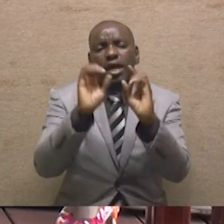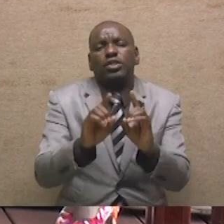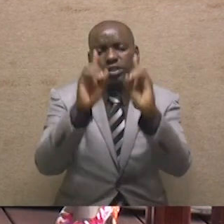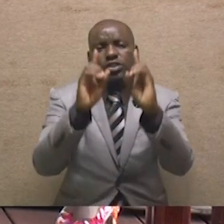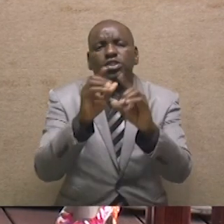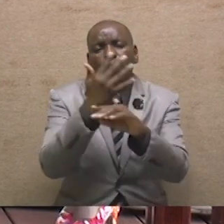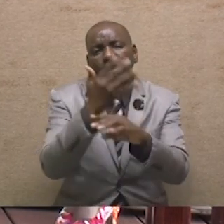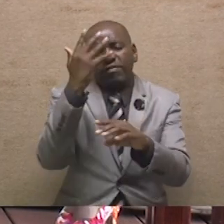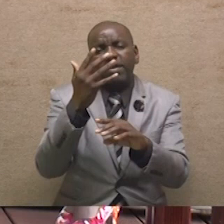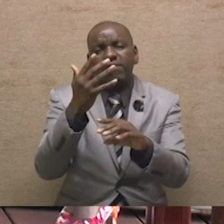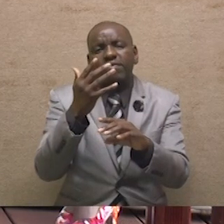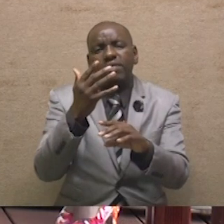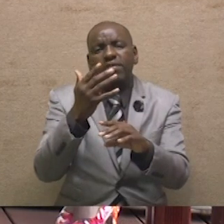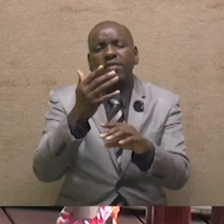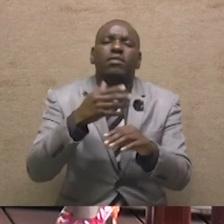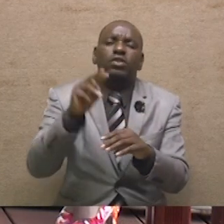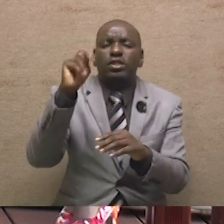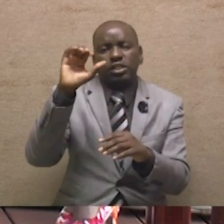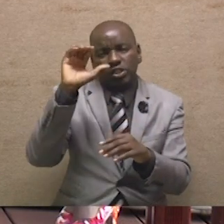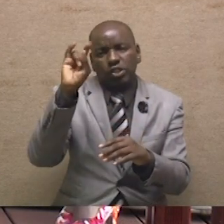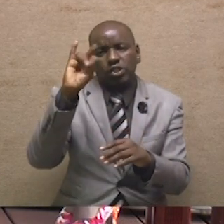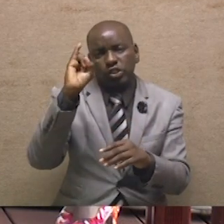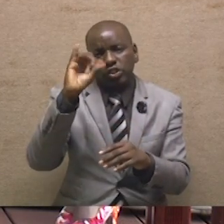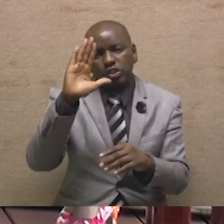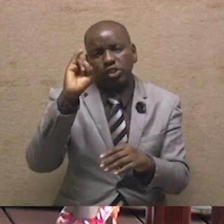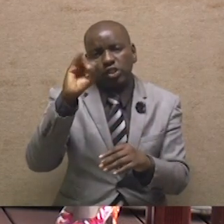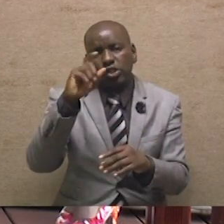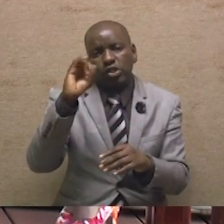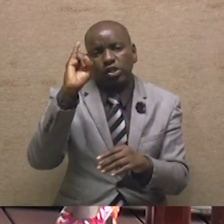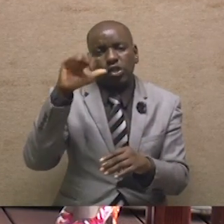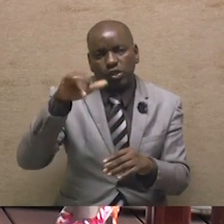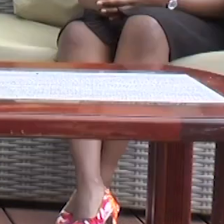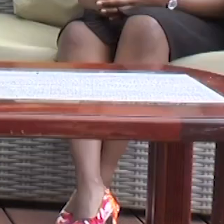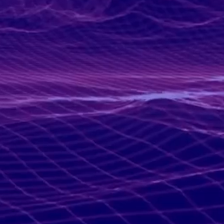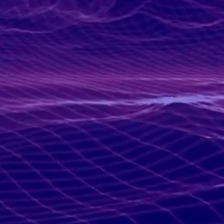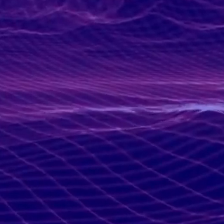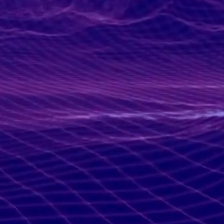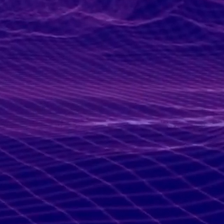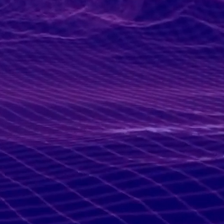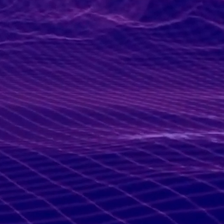next episode. This is Education 1.5, and my name is Clement Lisi.